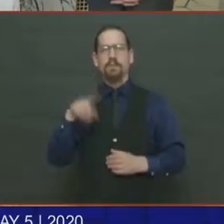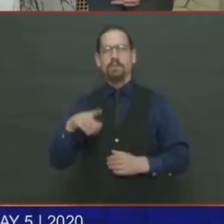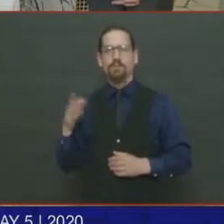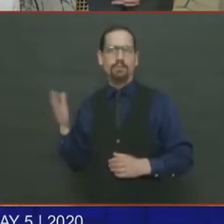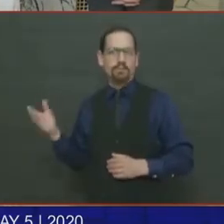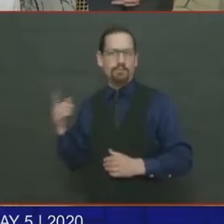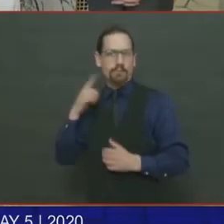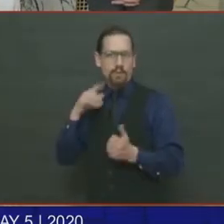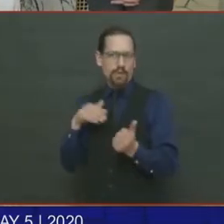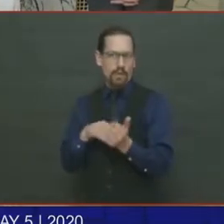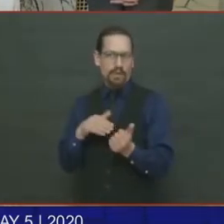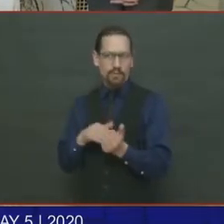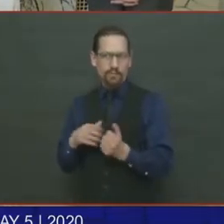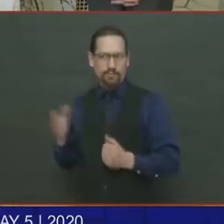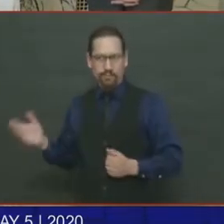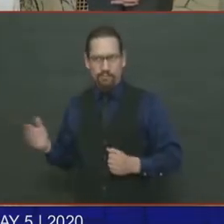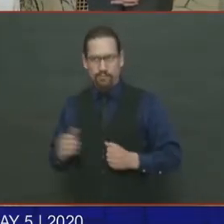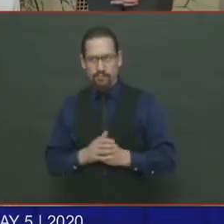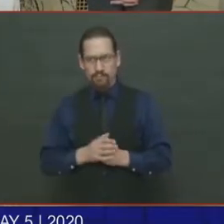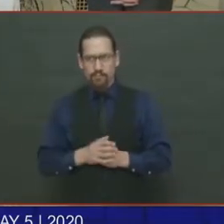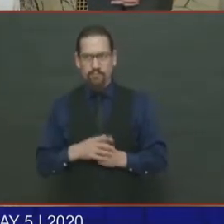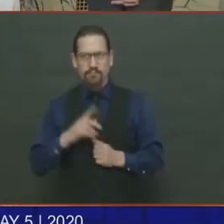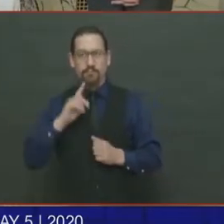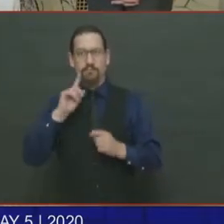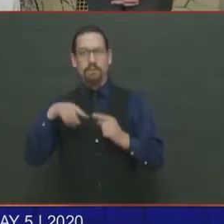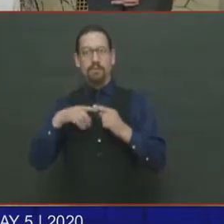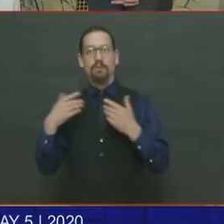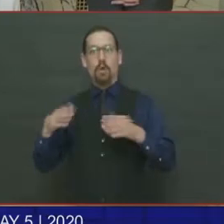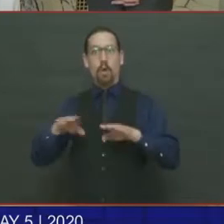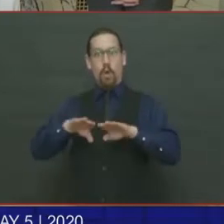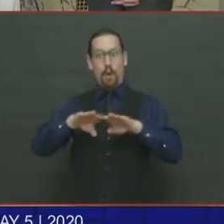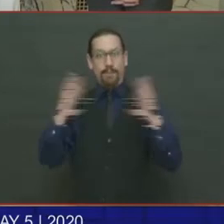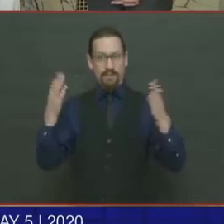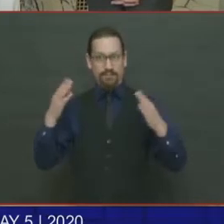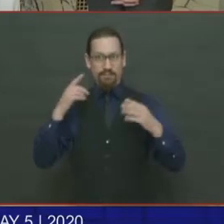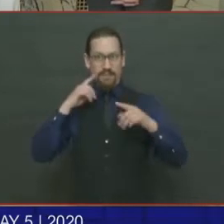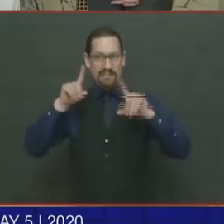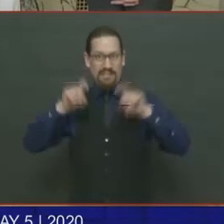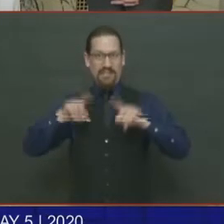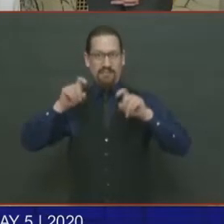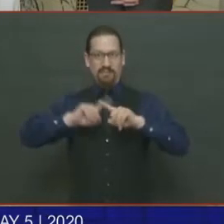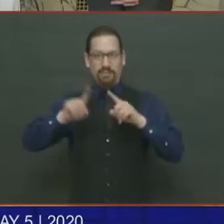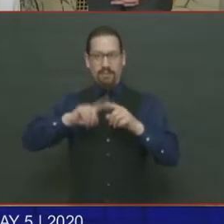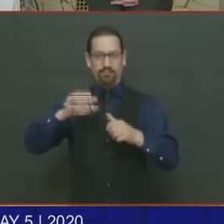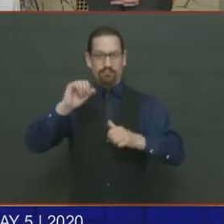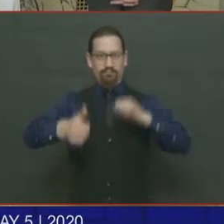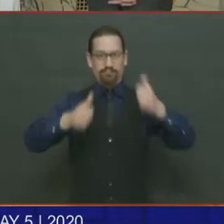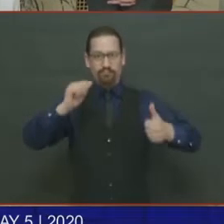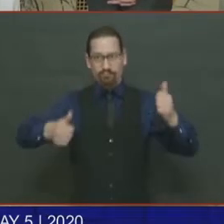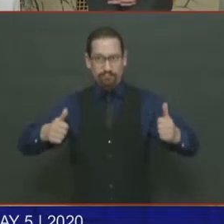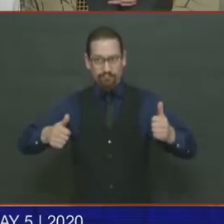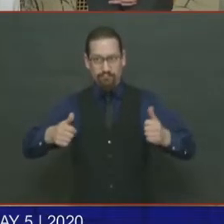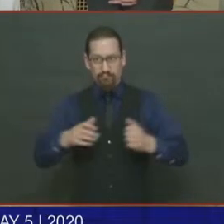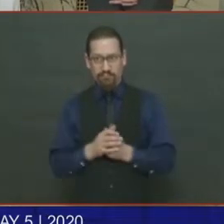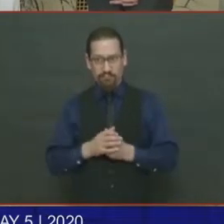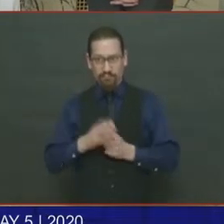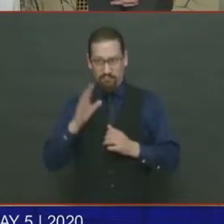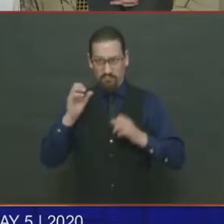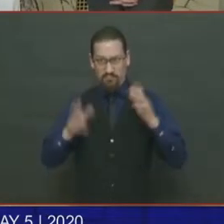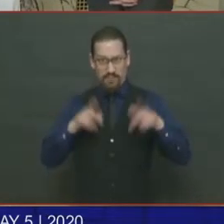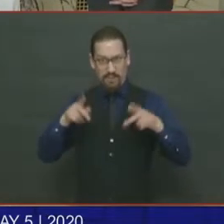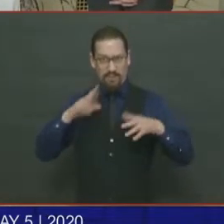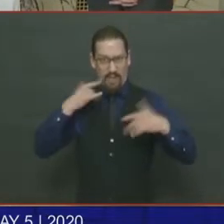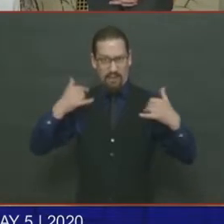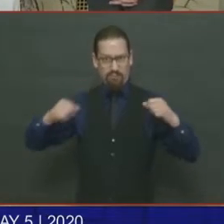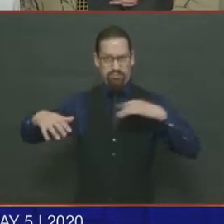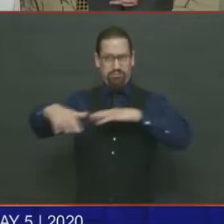referral requirement for testing sites, particularly in those communities where a sizable amount of people don't have a